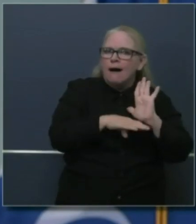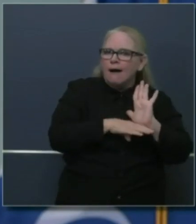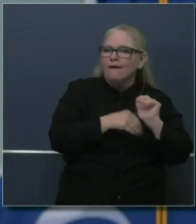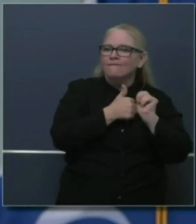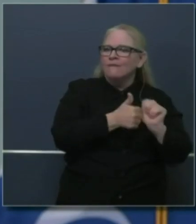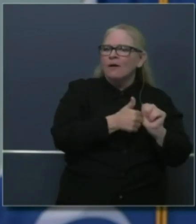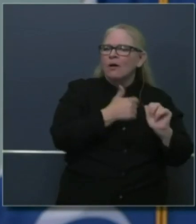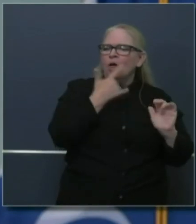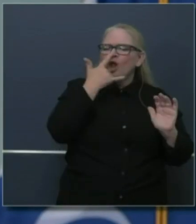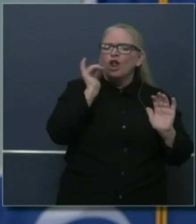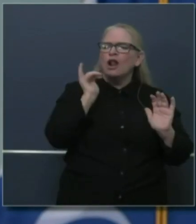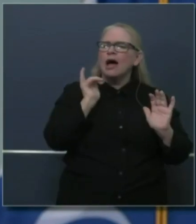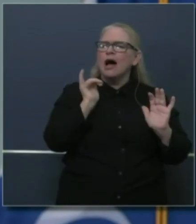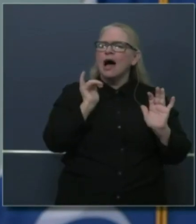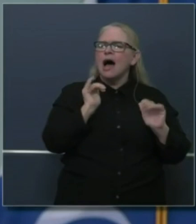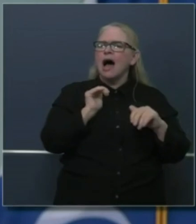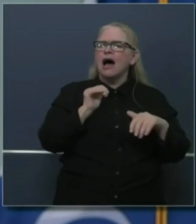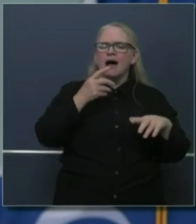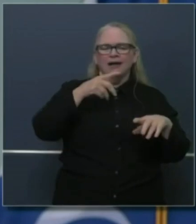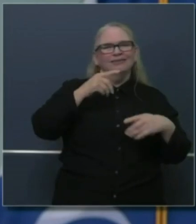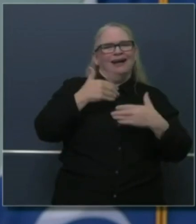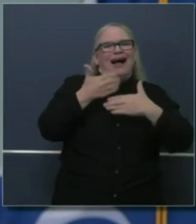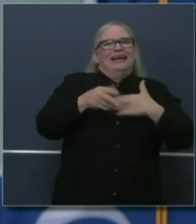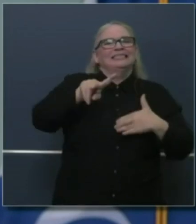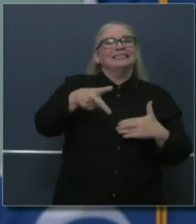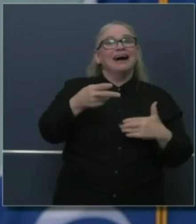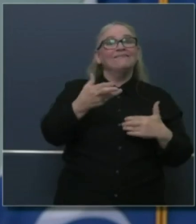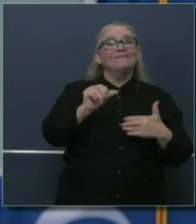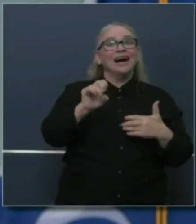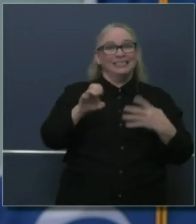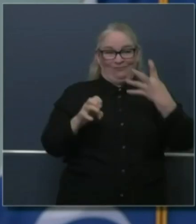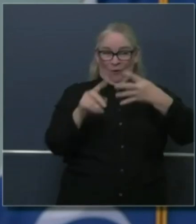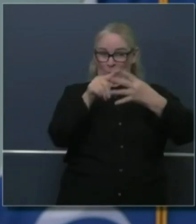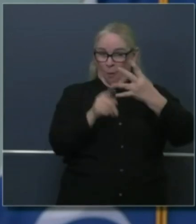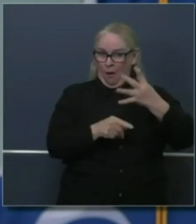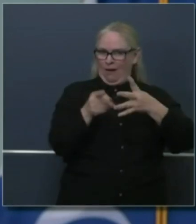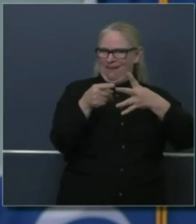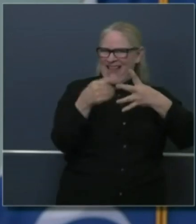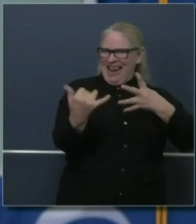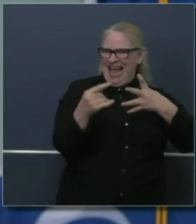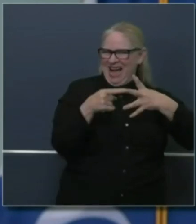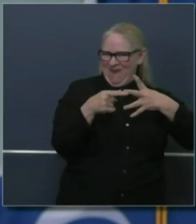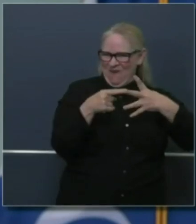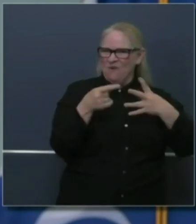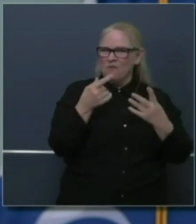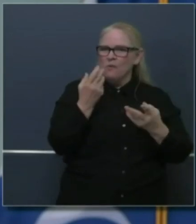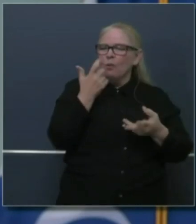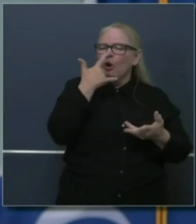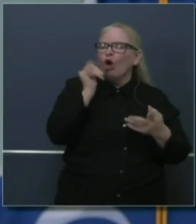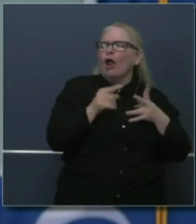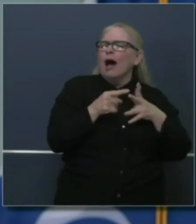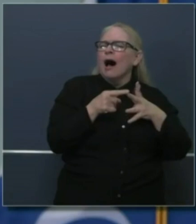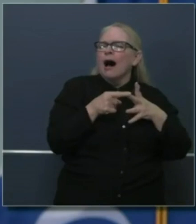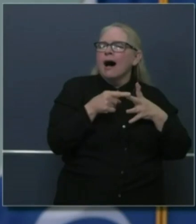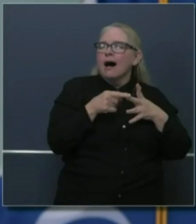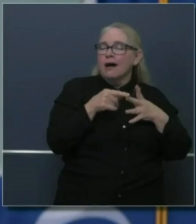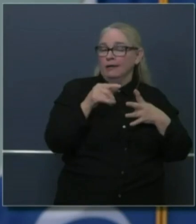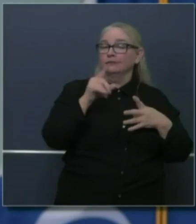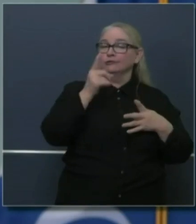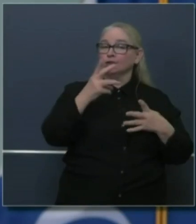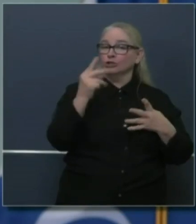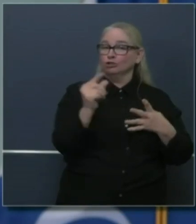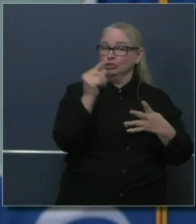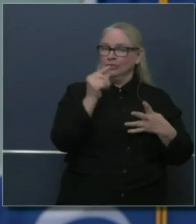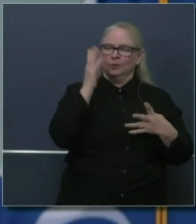our reopening plan. And that's exactly what we will be doing here today. Dr. Galley in a moment will come up, go through a slide